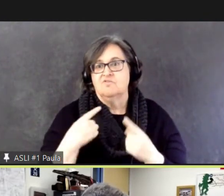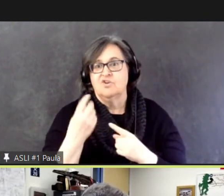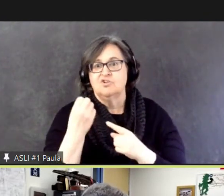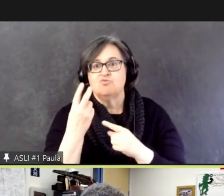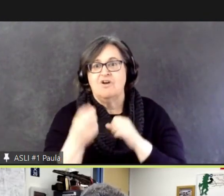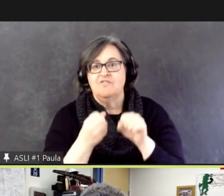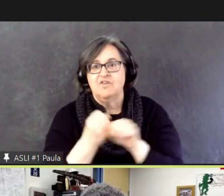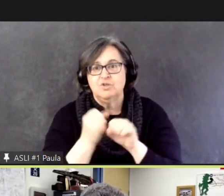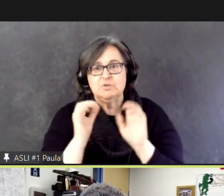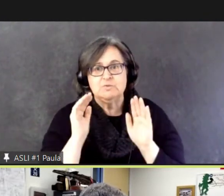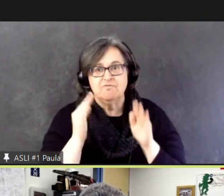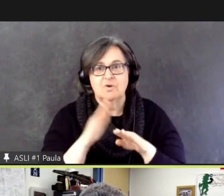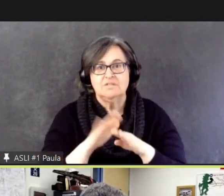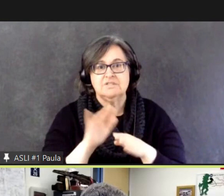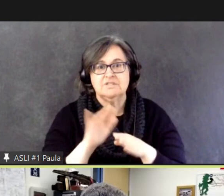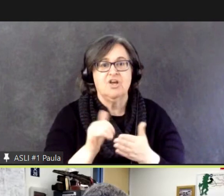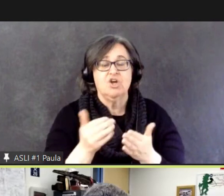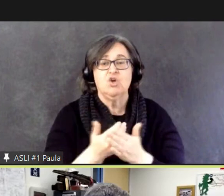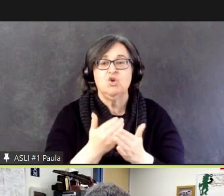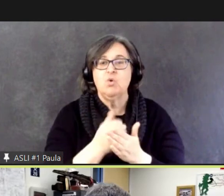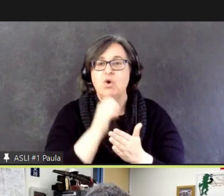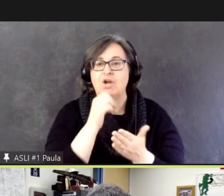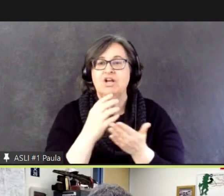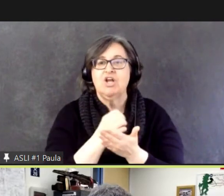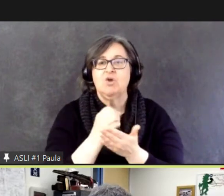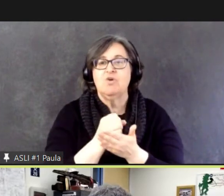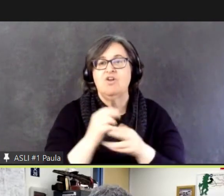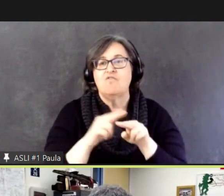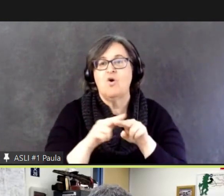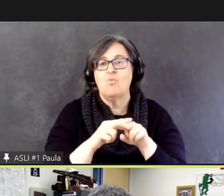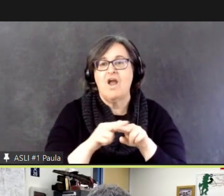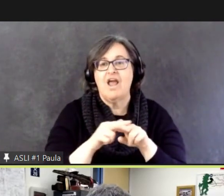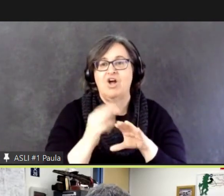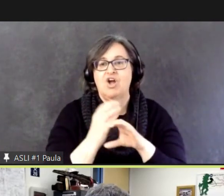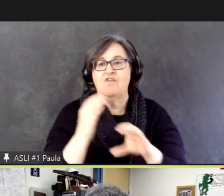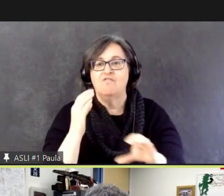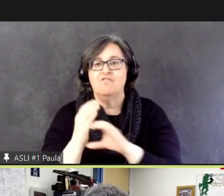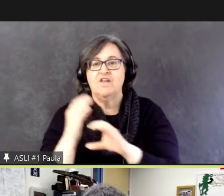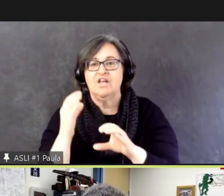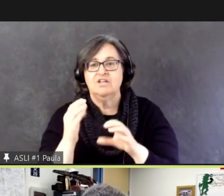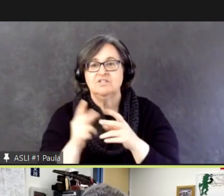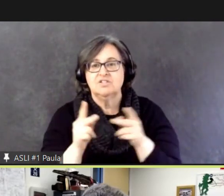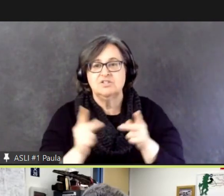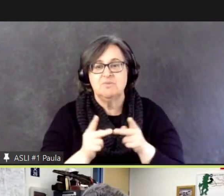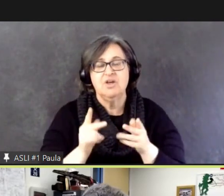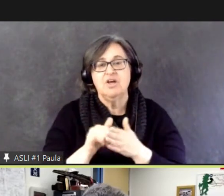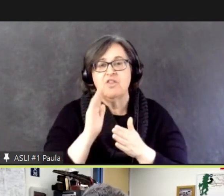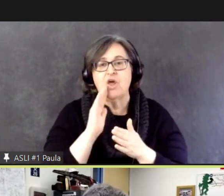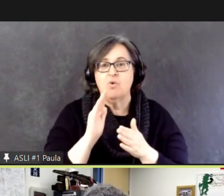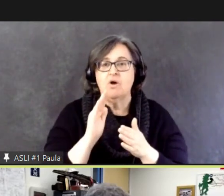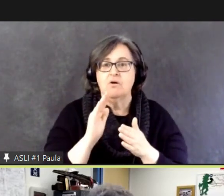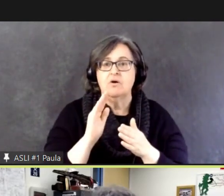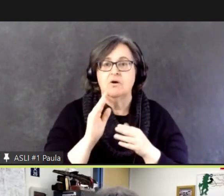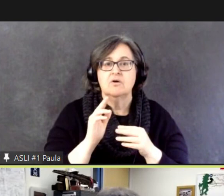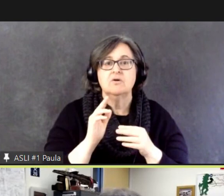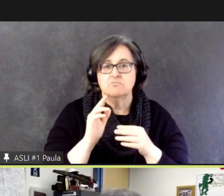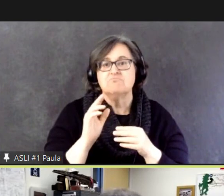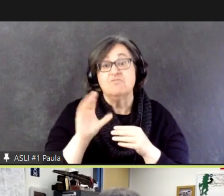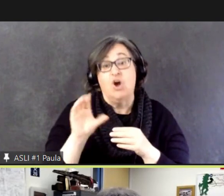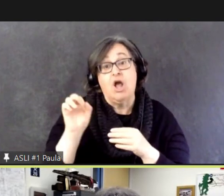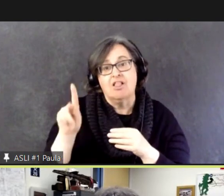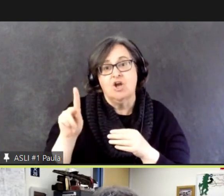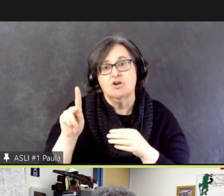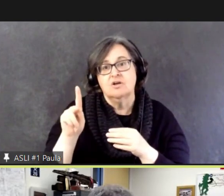years. So this is for a new non-revenue rail vehicle facility. It's being constructed as a design build project by Clark